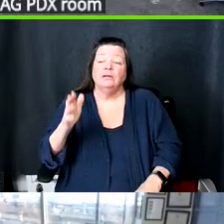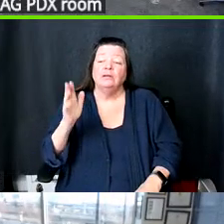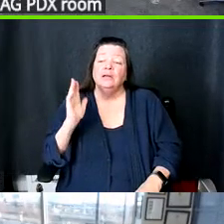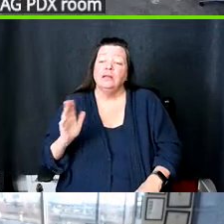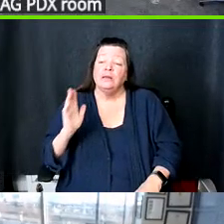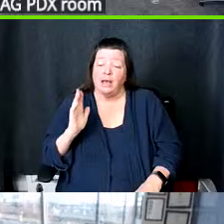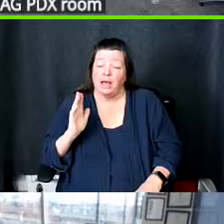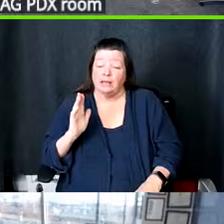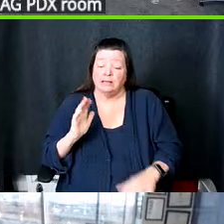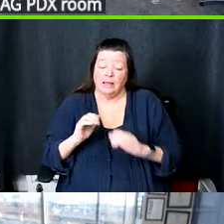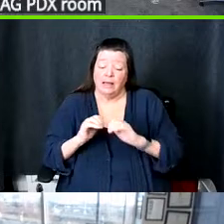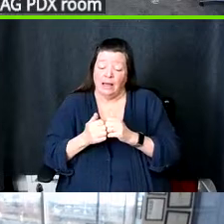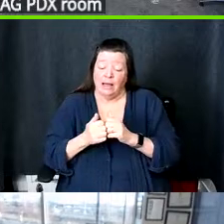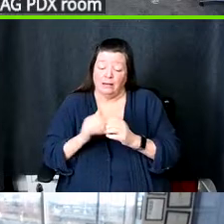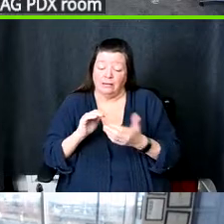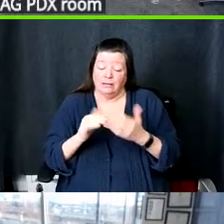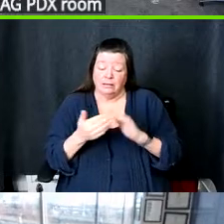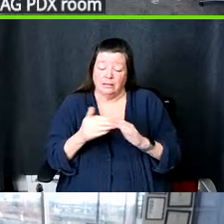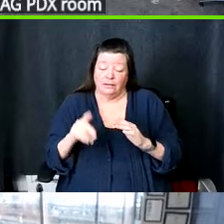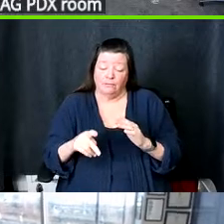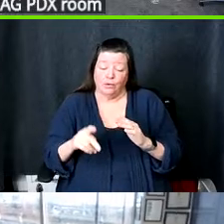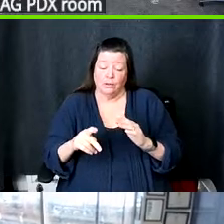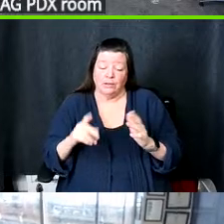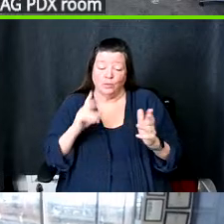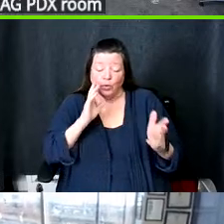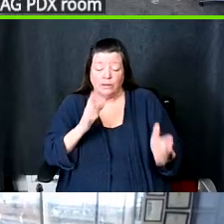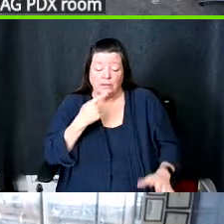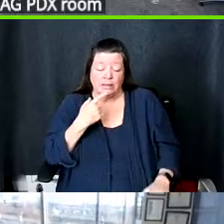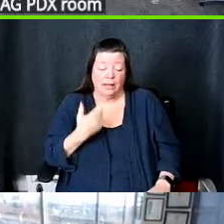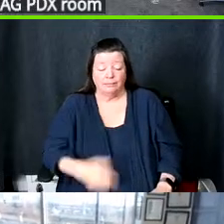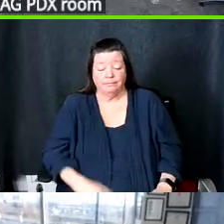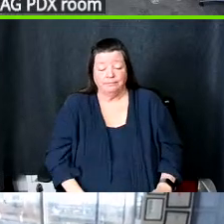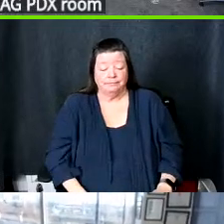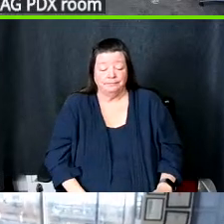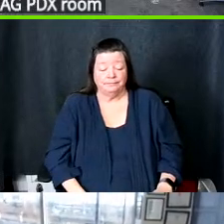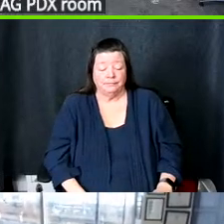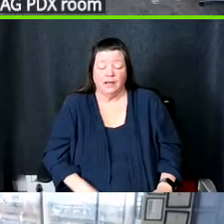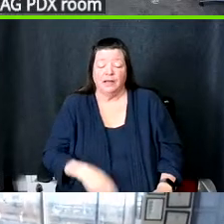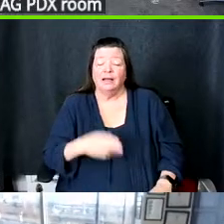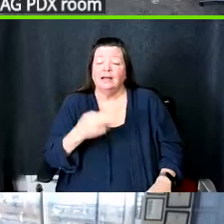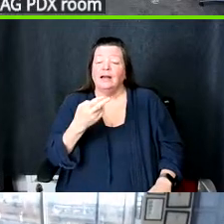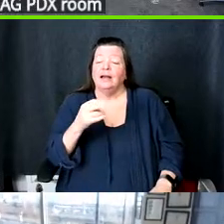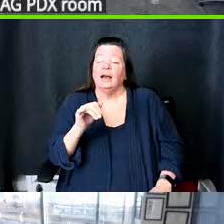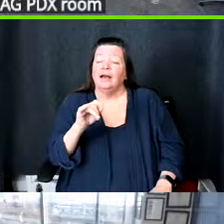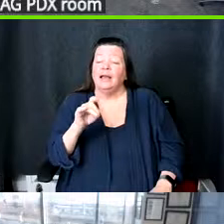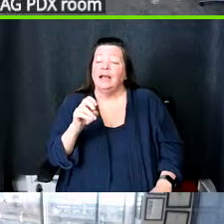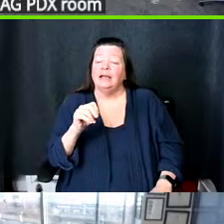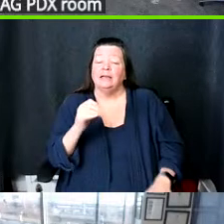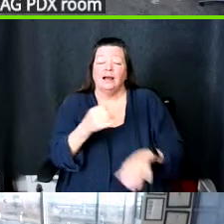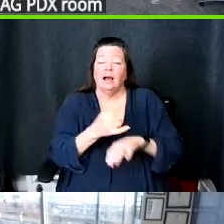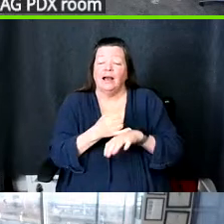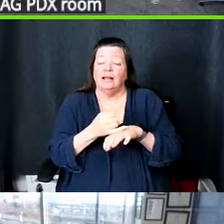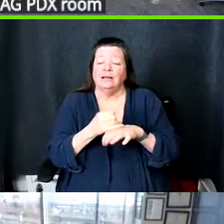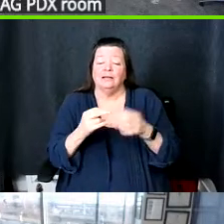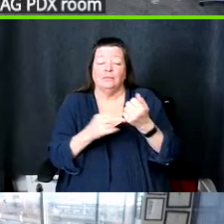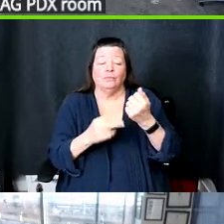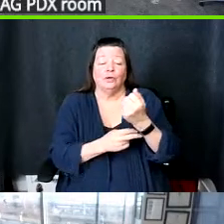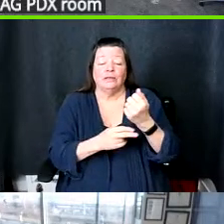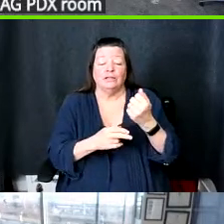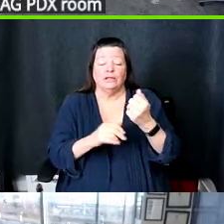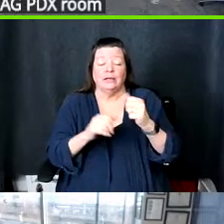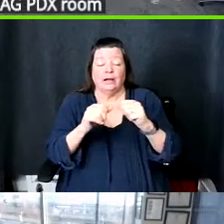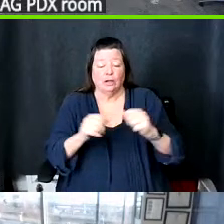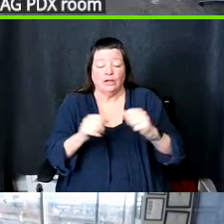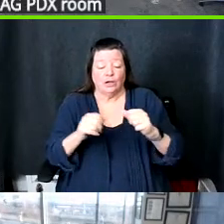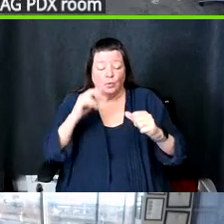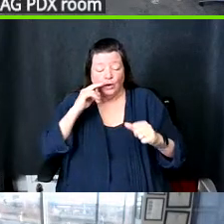how the city of Portland would look at this would be that the Hayden Island, Bridgeton, Kenton area would all be looked at in a